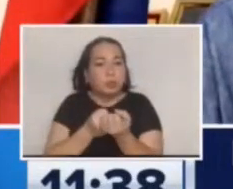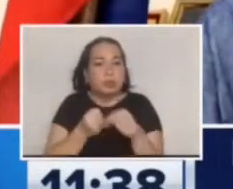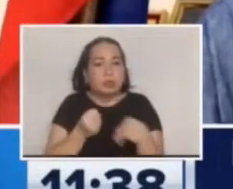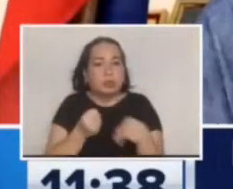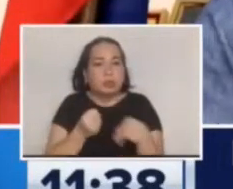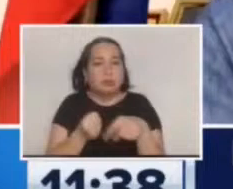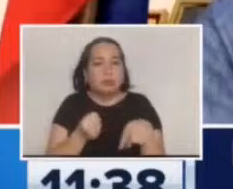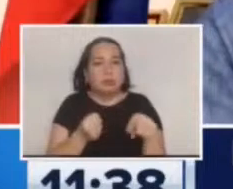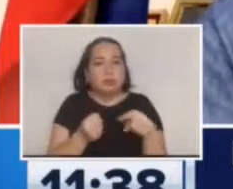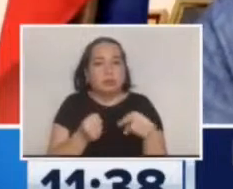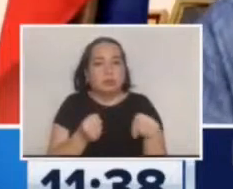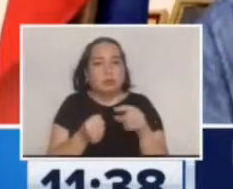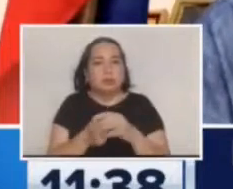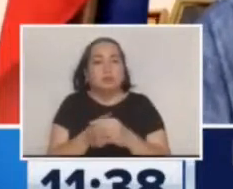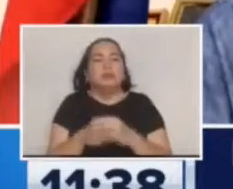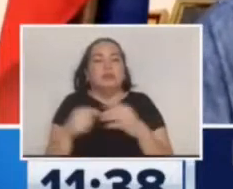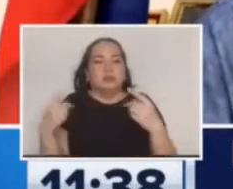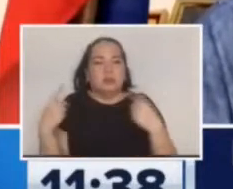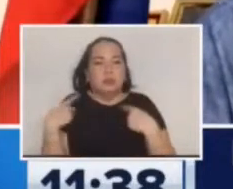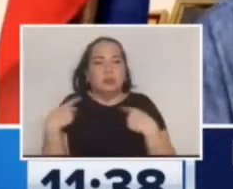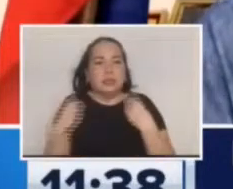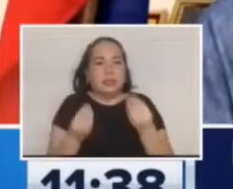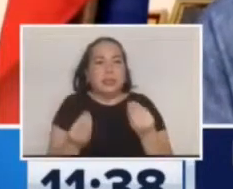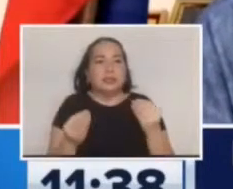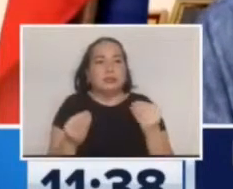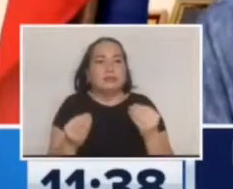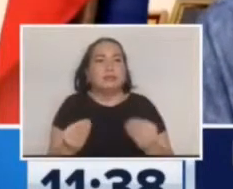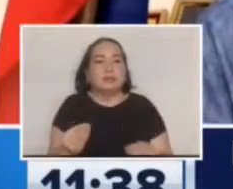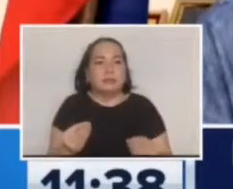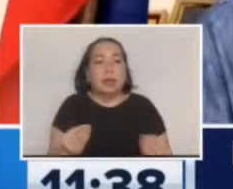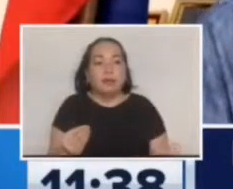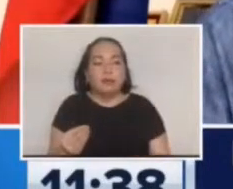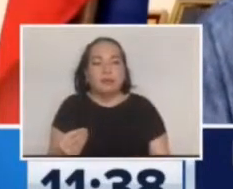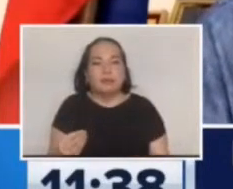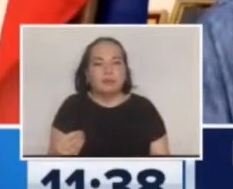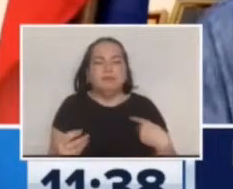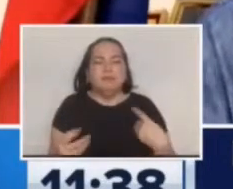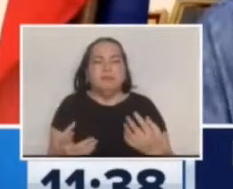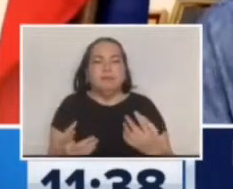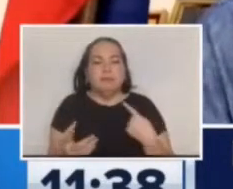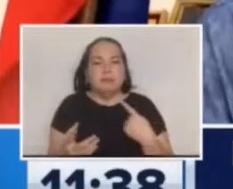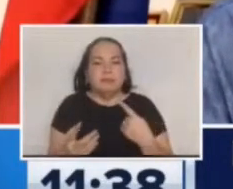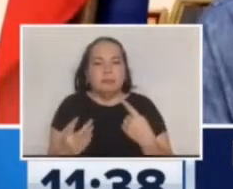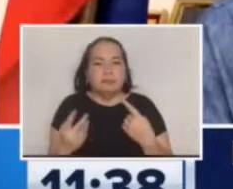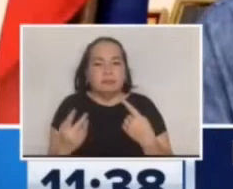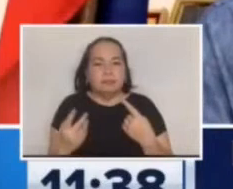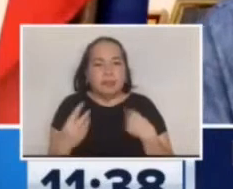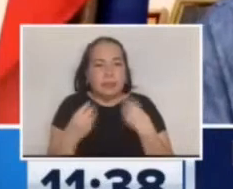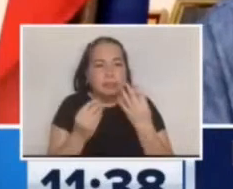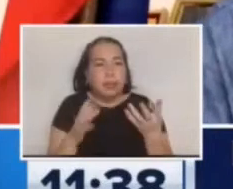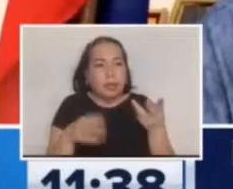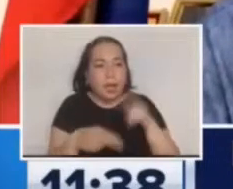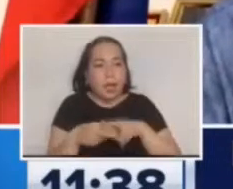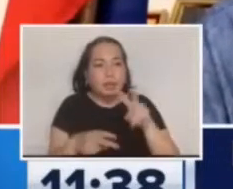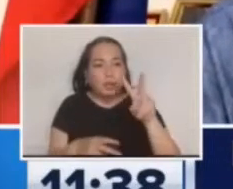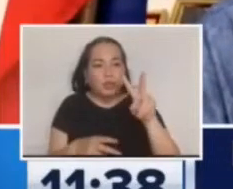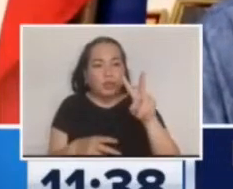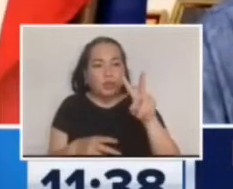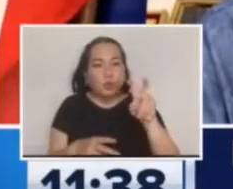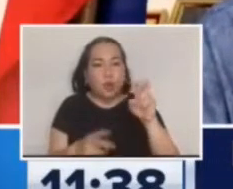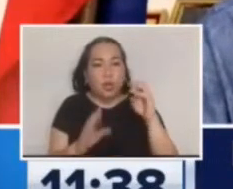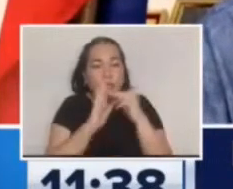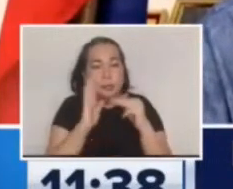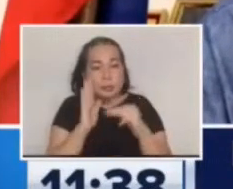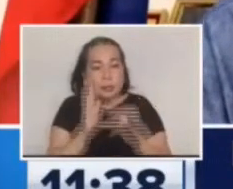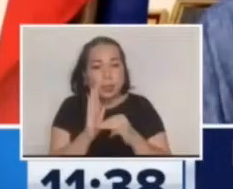our moves to lend to MSMEs at a lower interest, kung pwedeng 1% lang nga, pahiramin natin